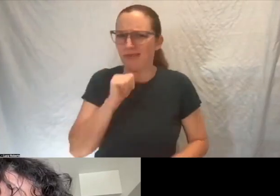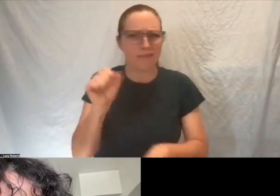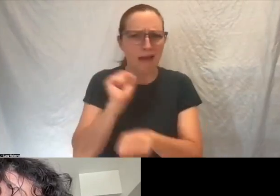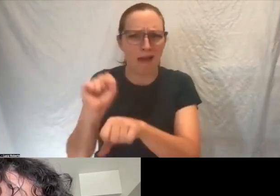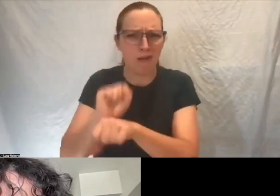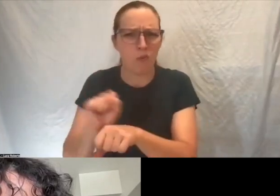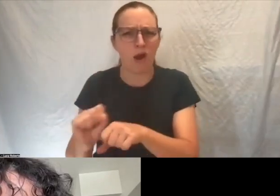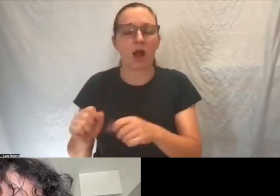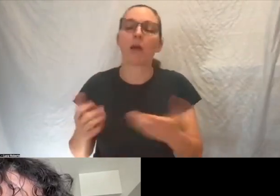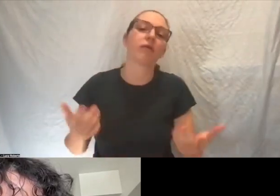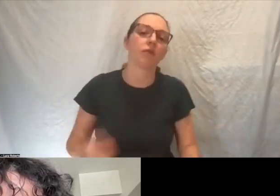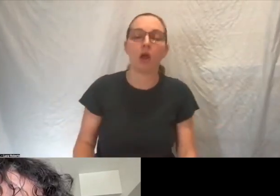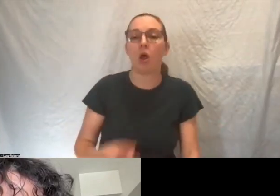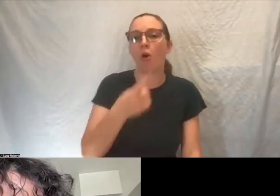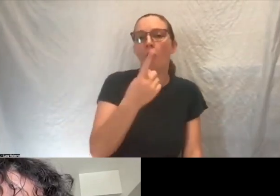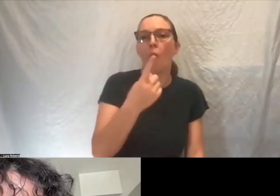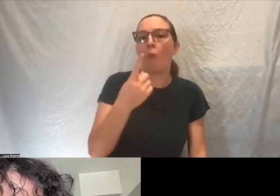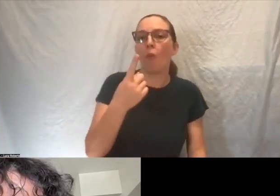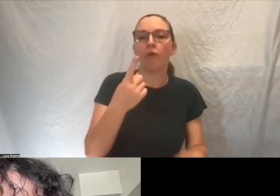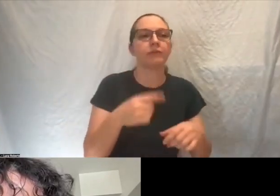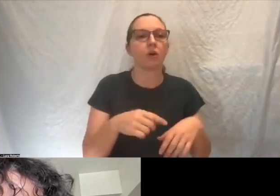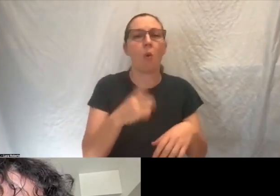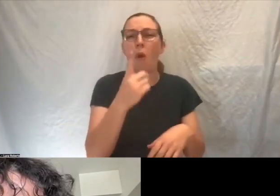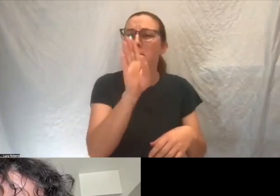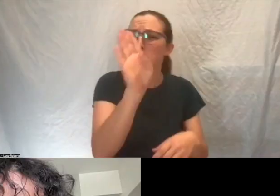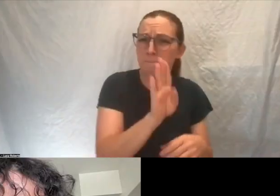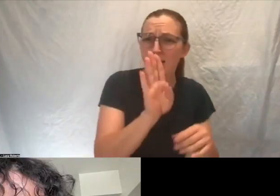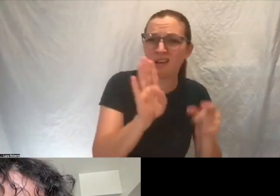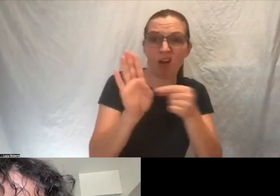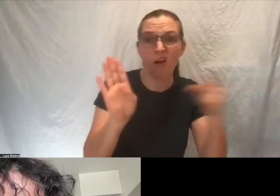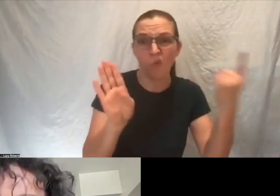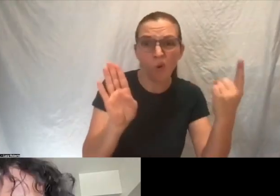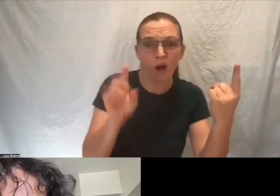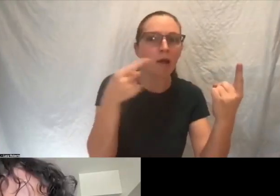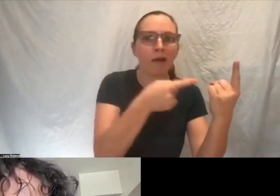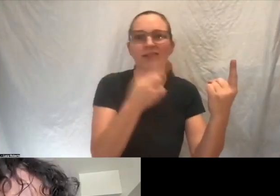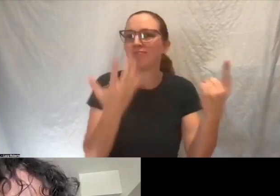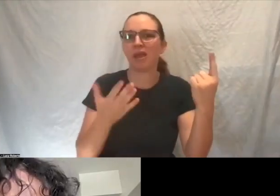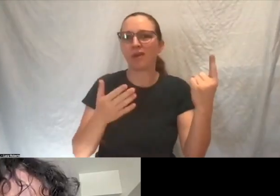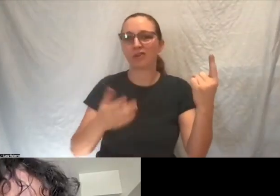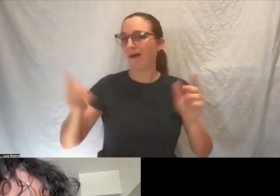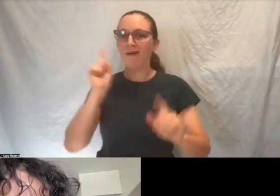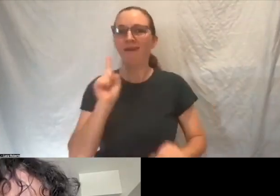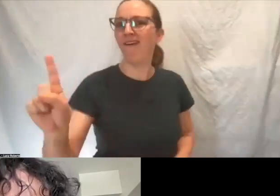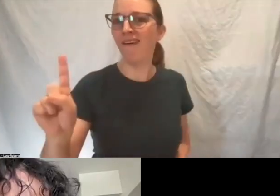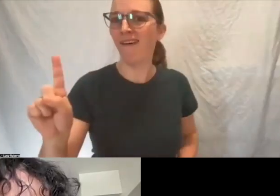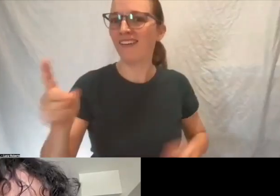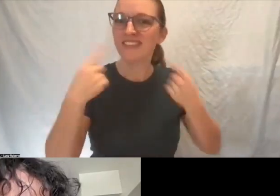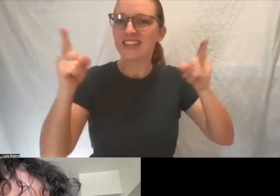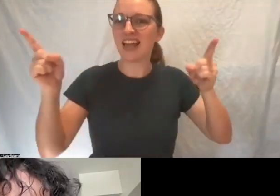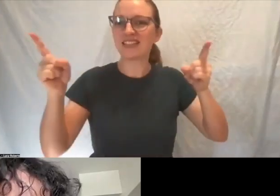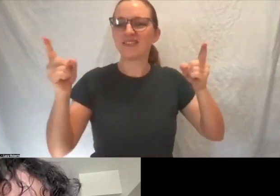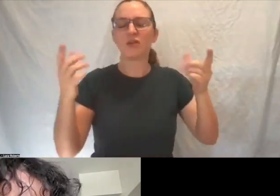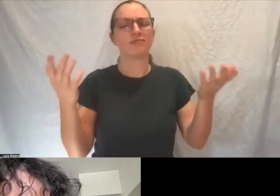billion can just walk on there and, probably James Dean, but James Dean even studied. So, I'm so there with